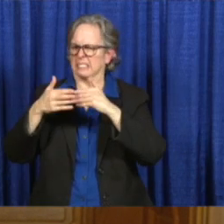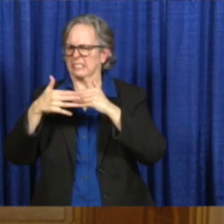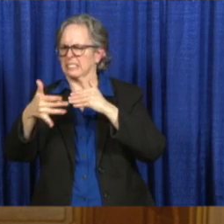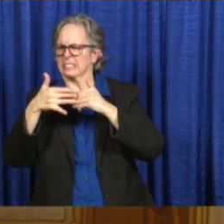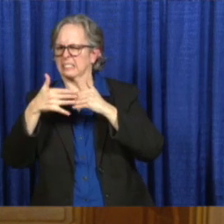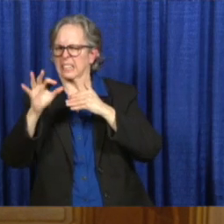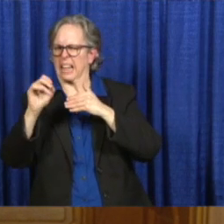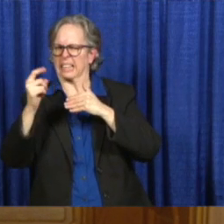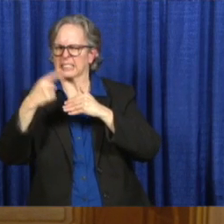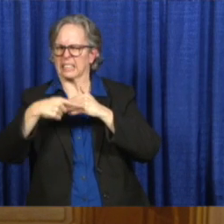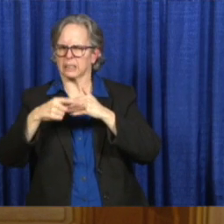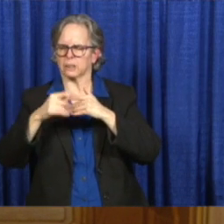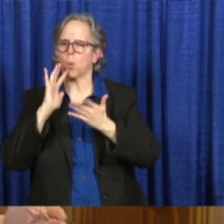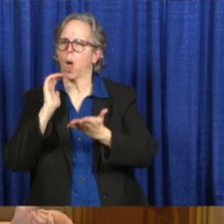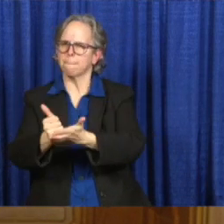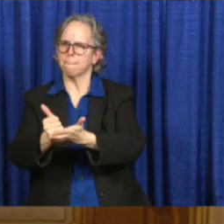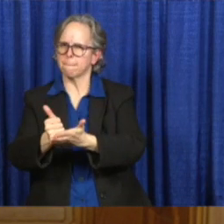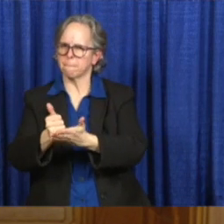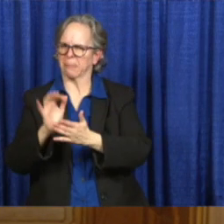everybody some time, and you won't have